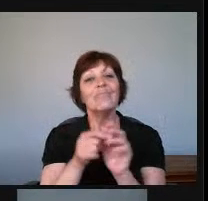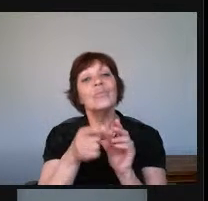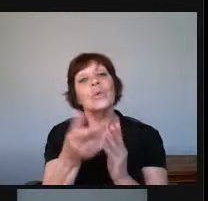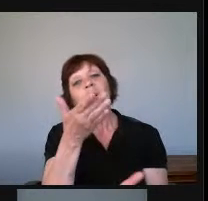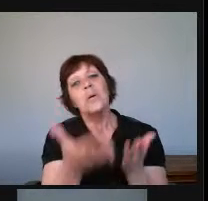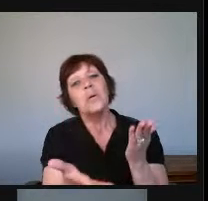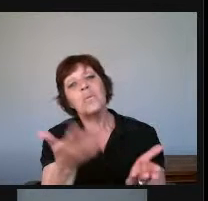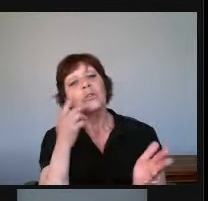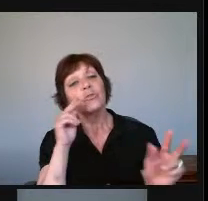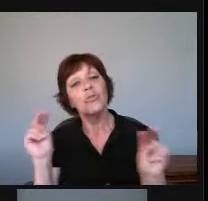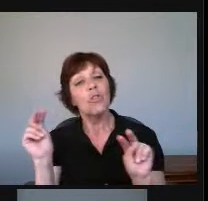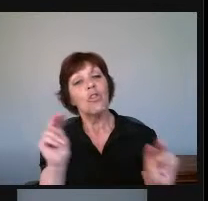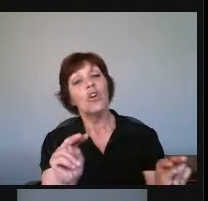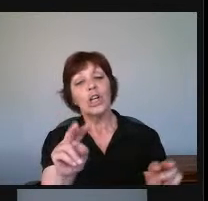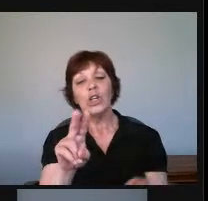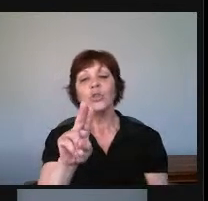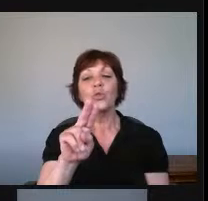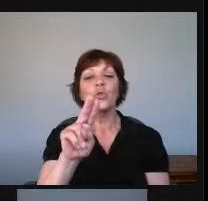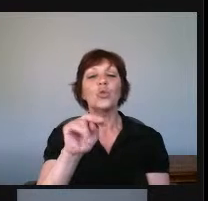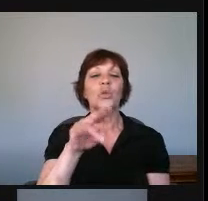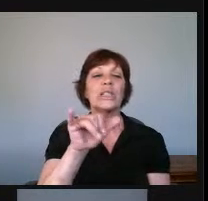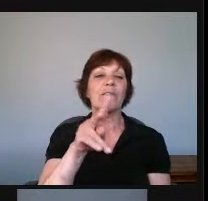want to take a look at Univera